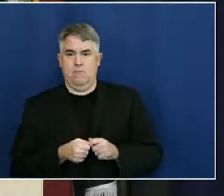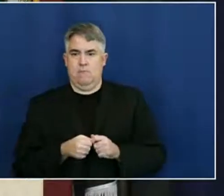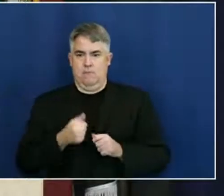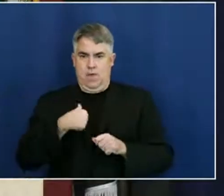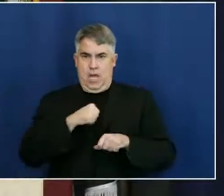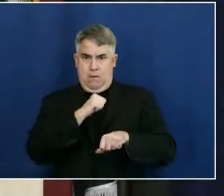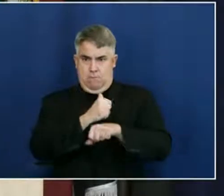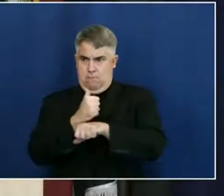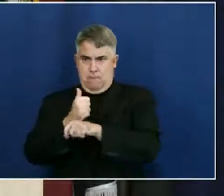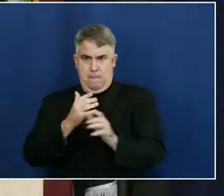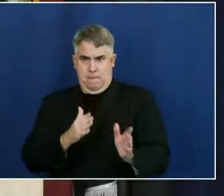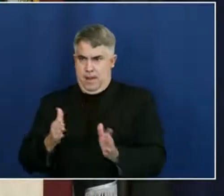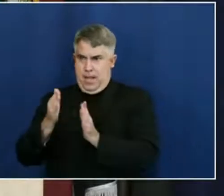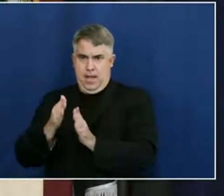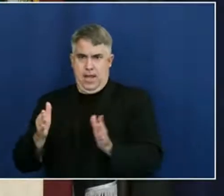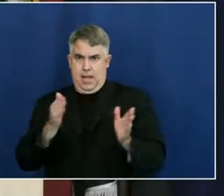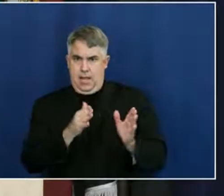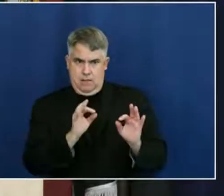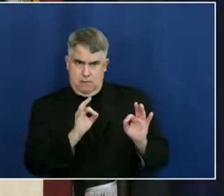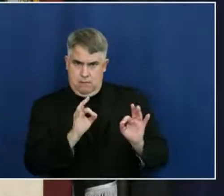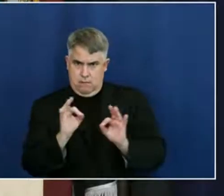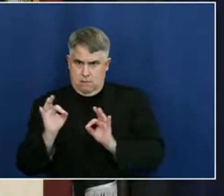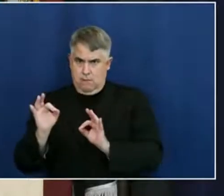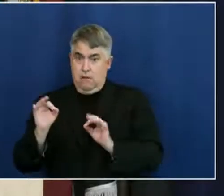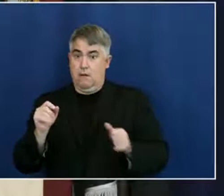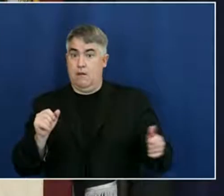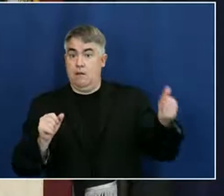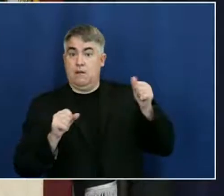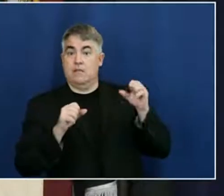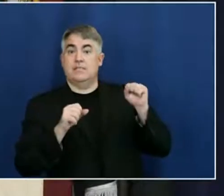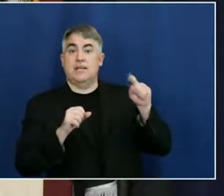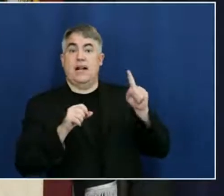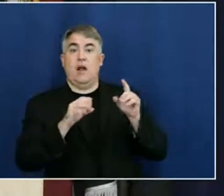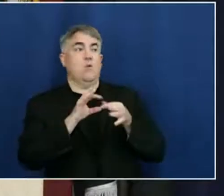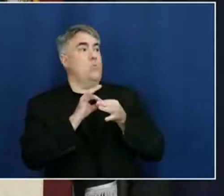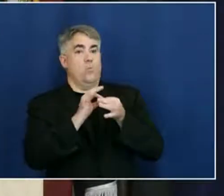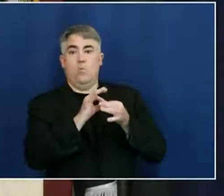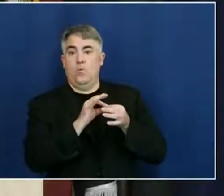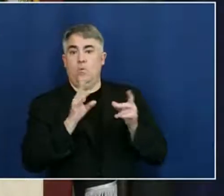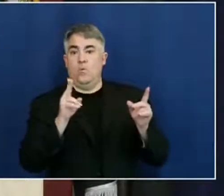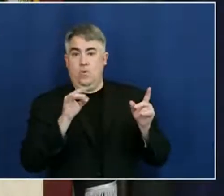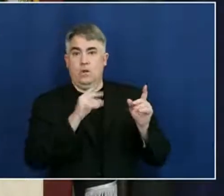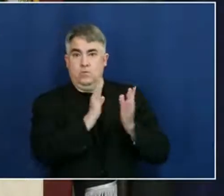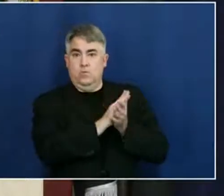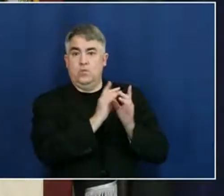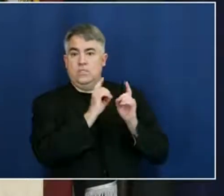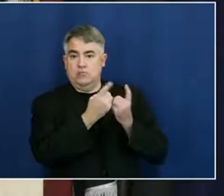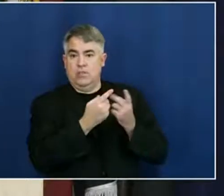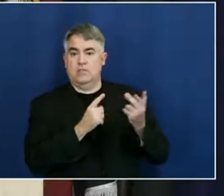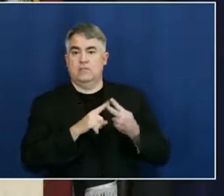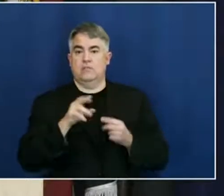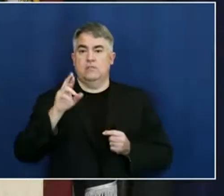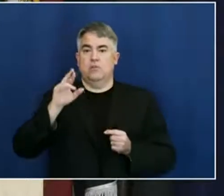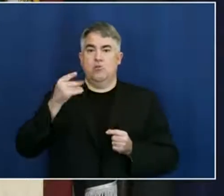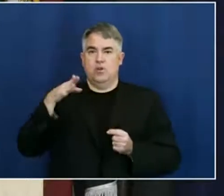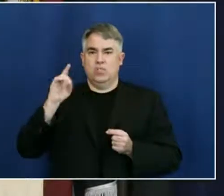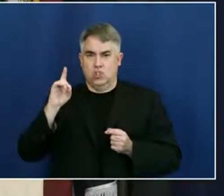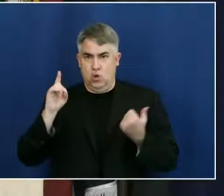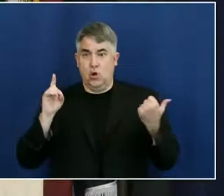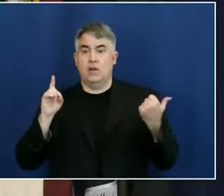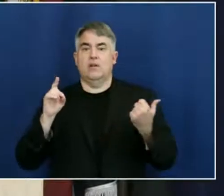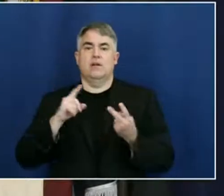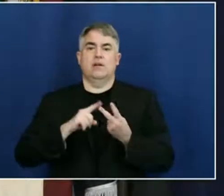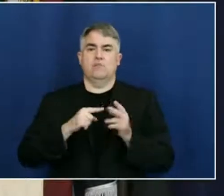today to both the head of the San Diego Unified School Board, Richard Barrera. I talked to representatives from the